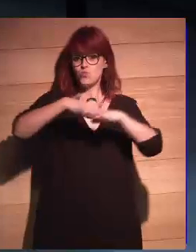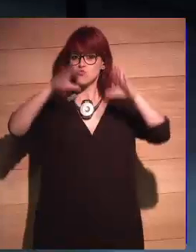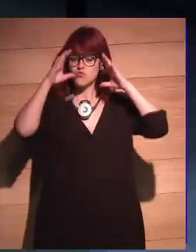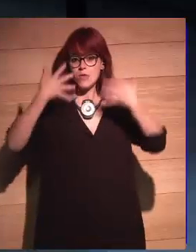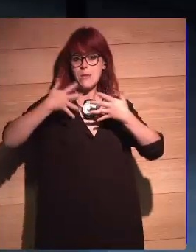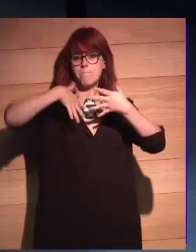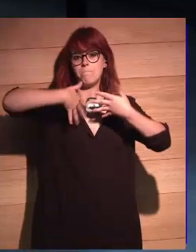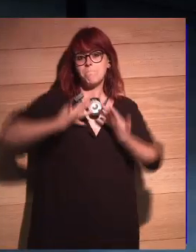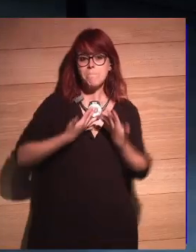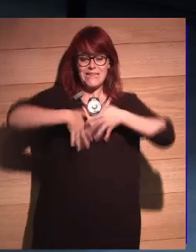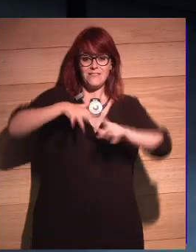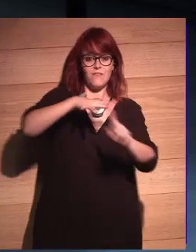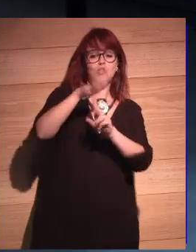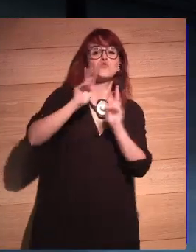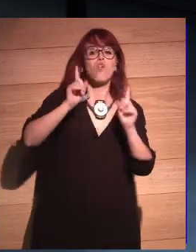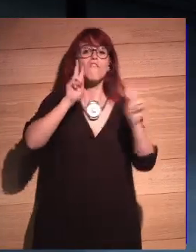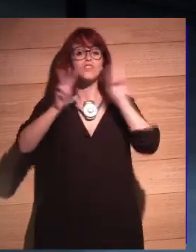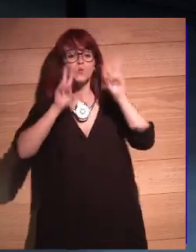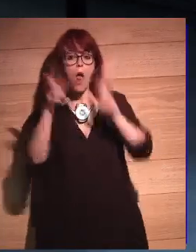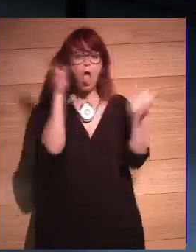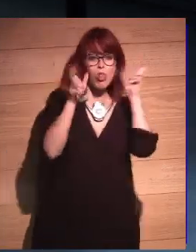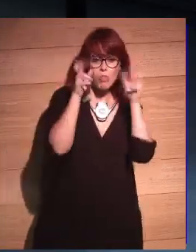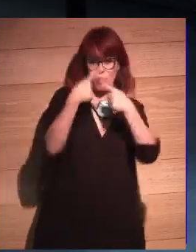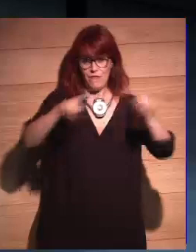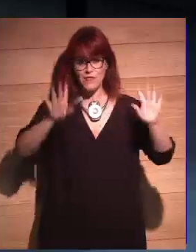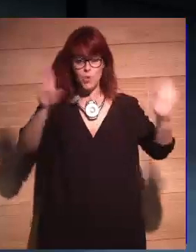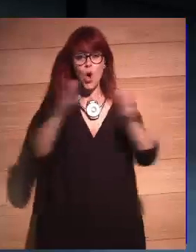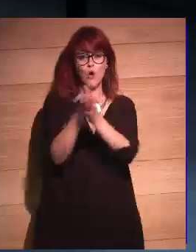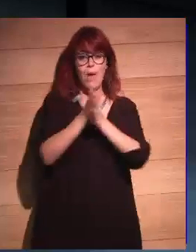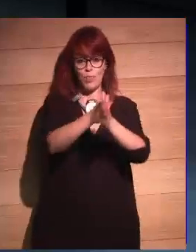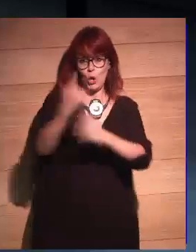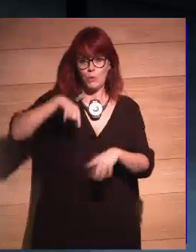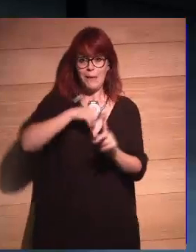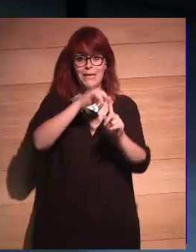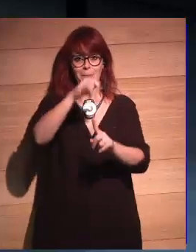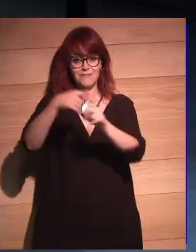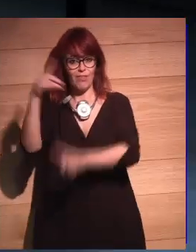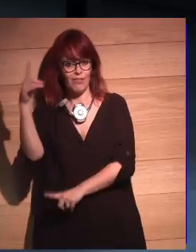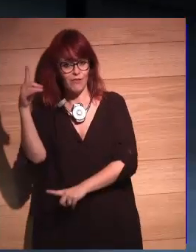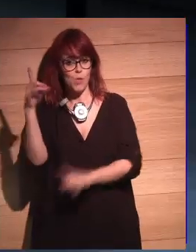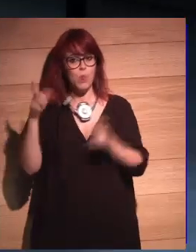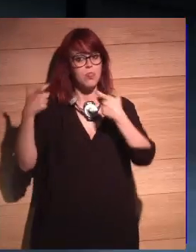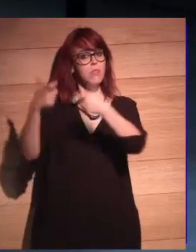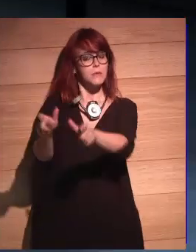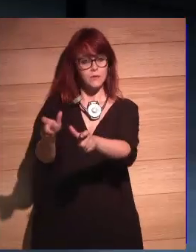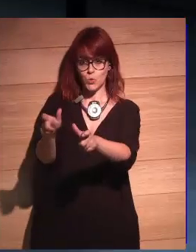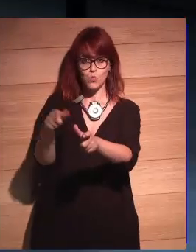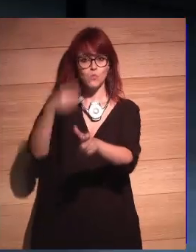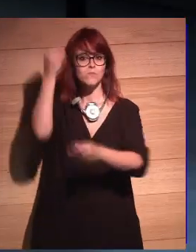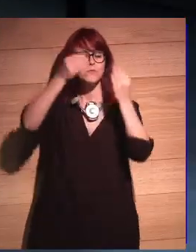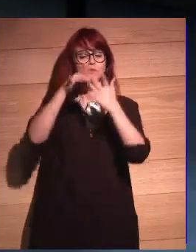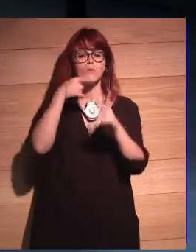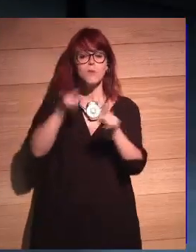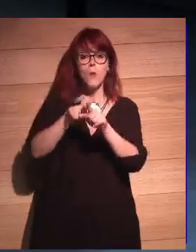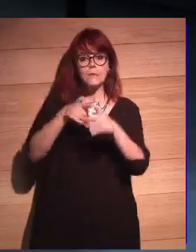visual and audio. I also, and my colleagues at R&D also believe that we've got so stuck in the idea that it has